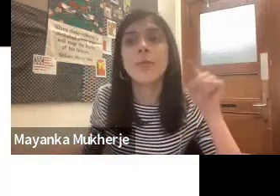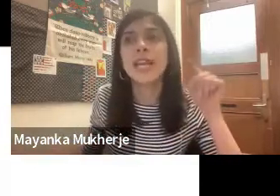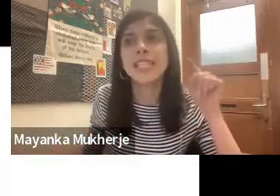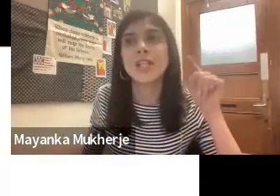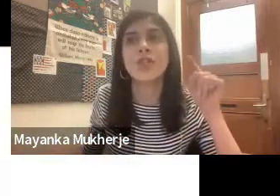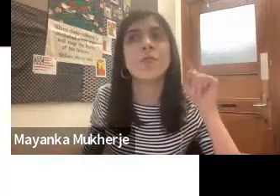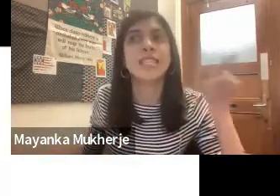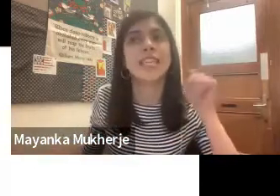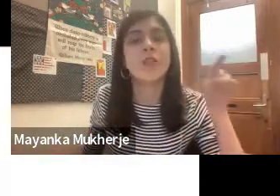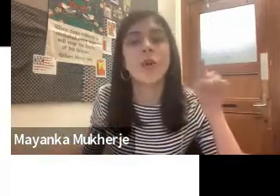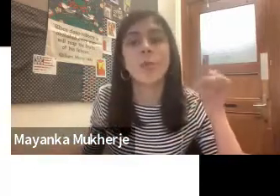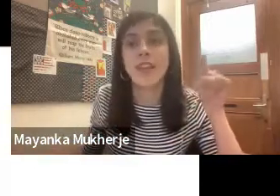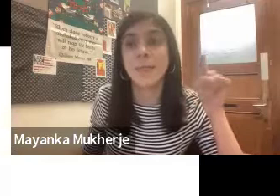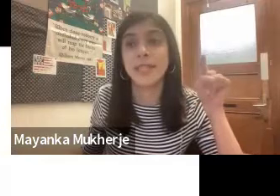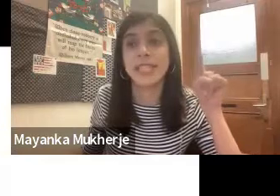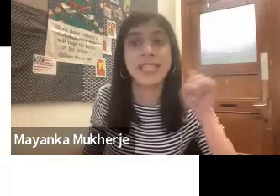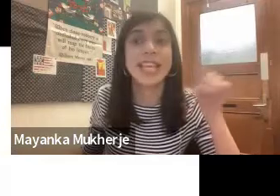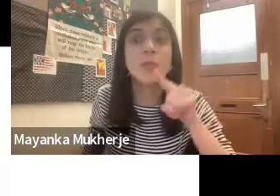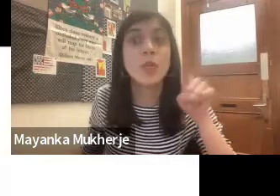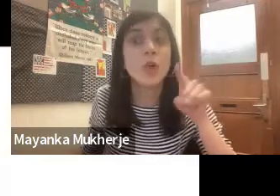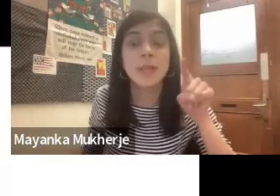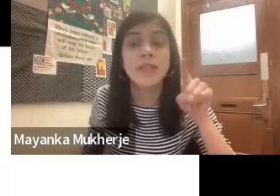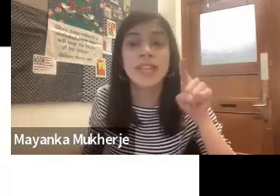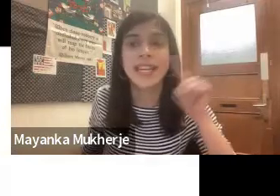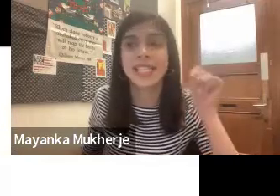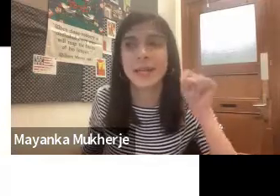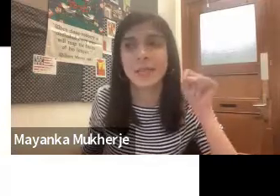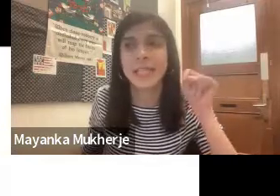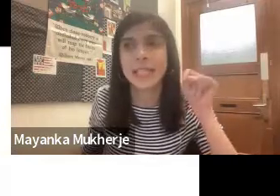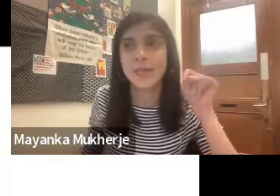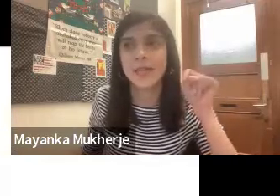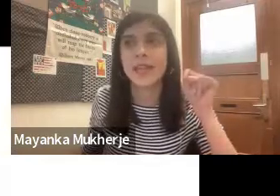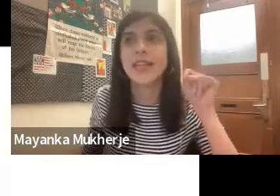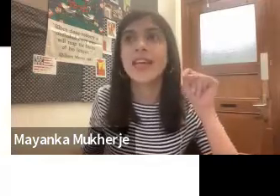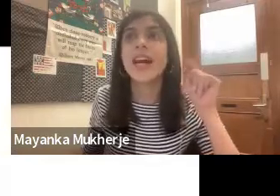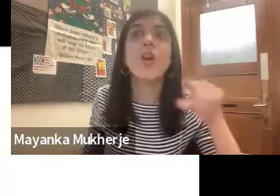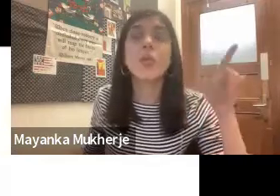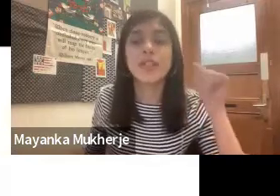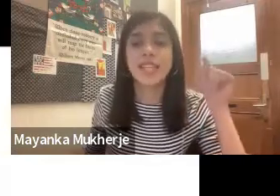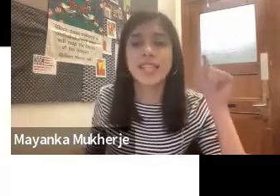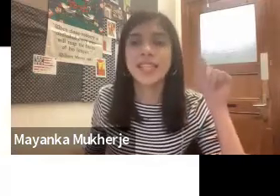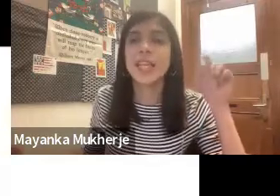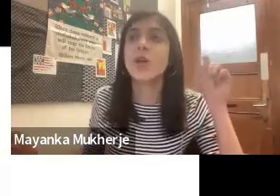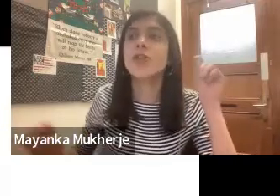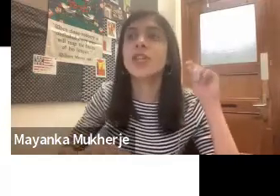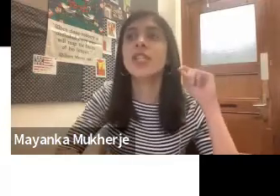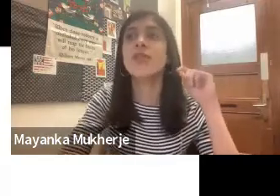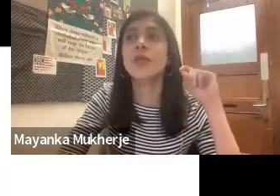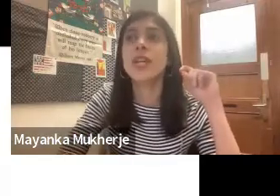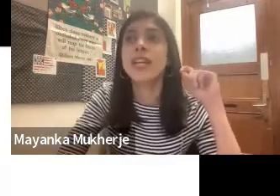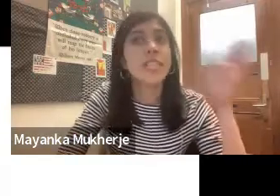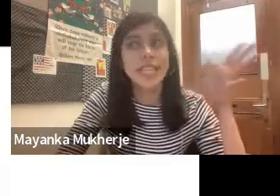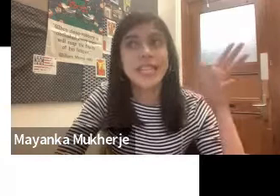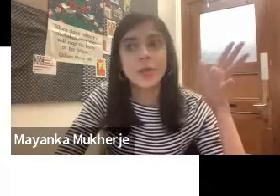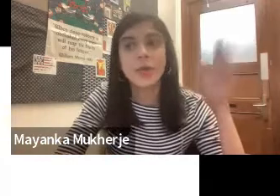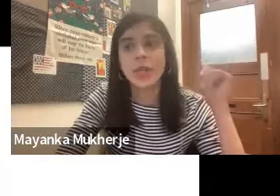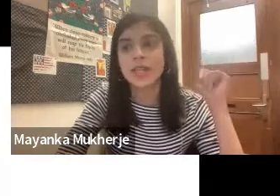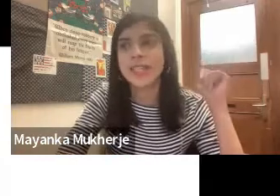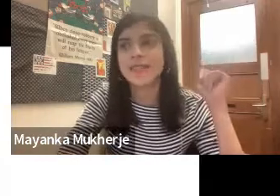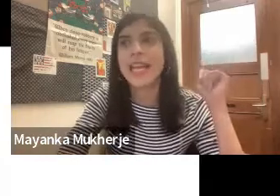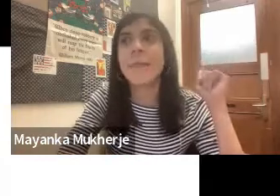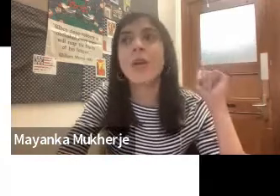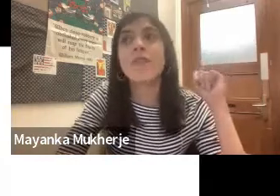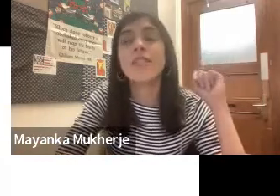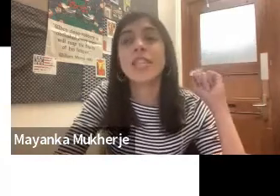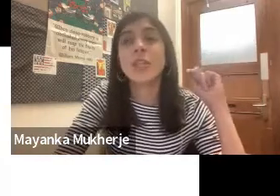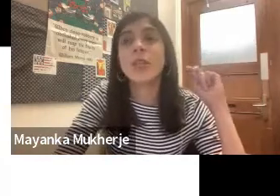reiterated the normalization of particular forms of emptiness that were not being villainized by the media. Along with residents, I also interviewed retail store